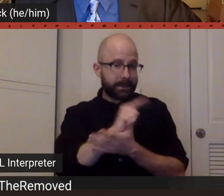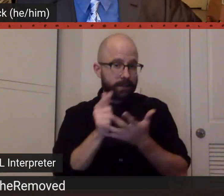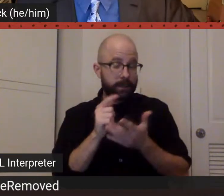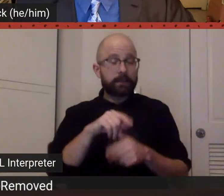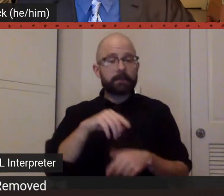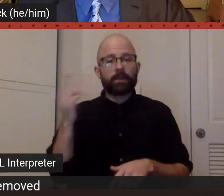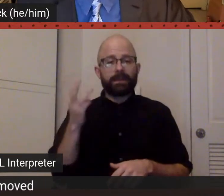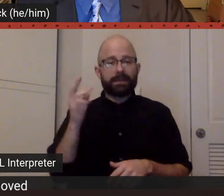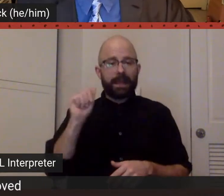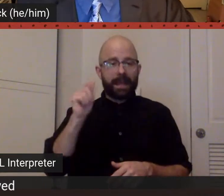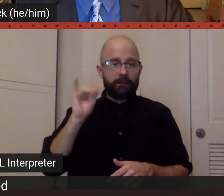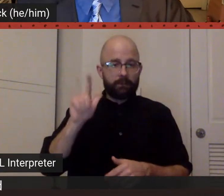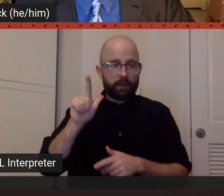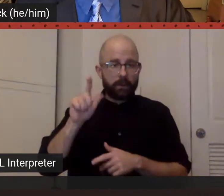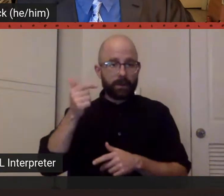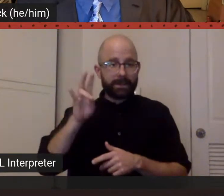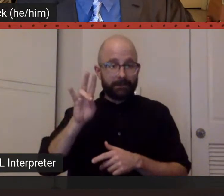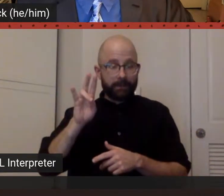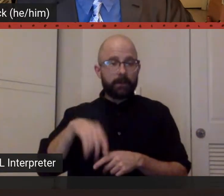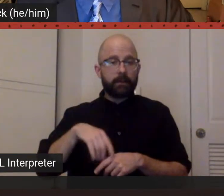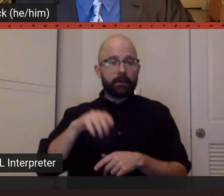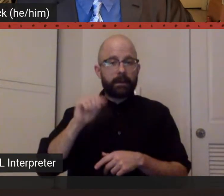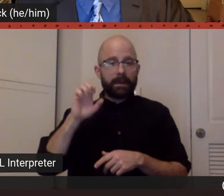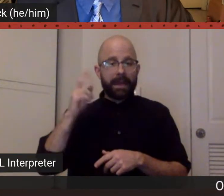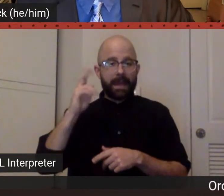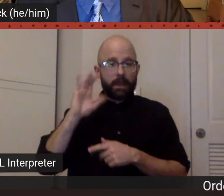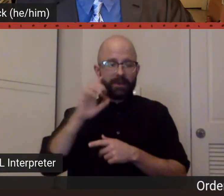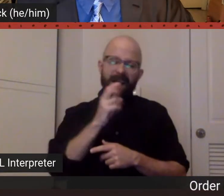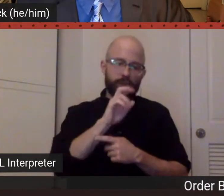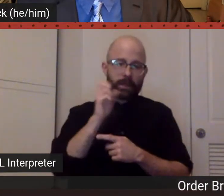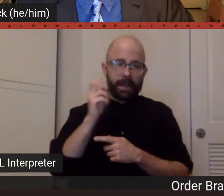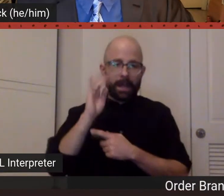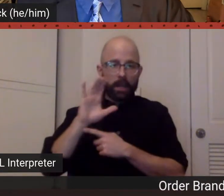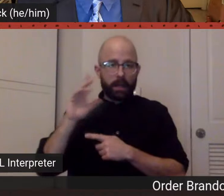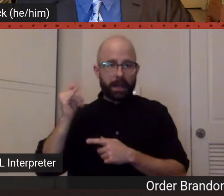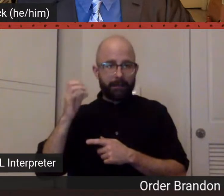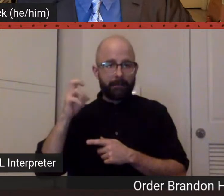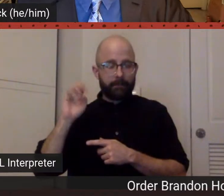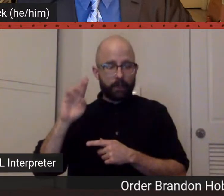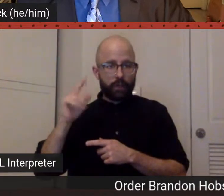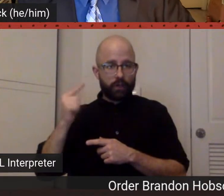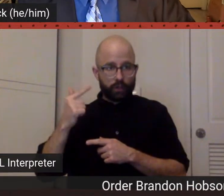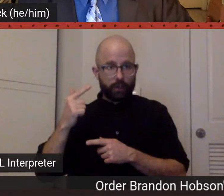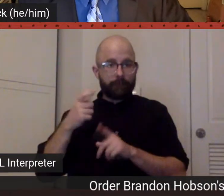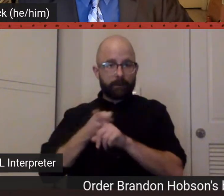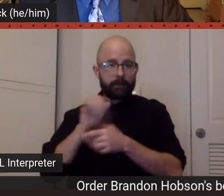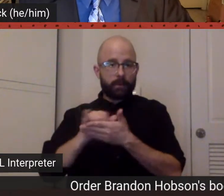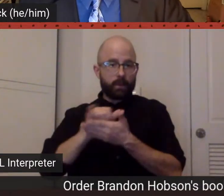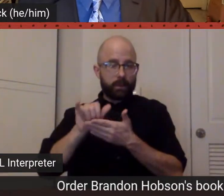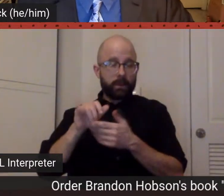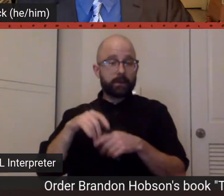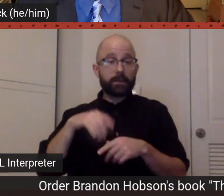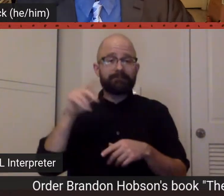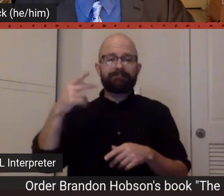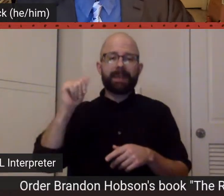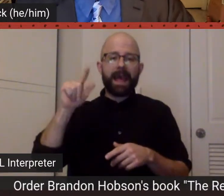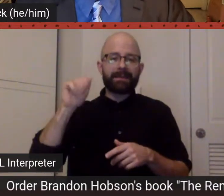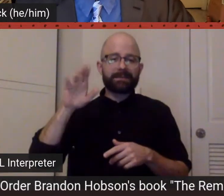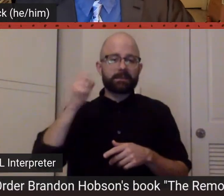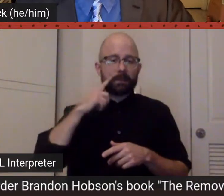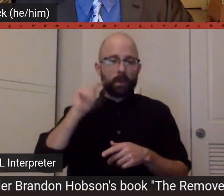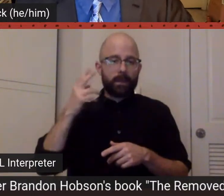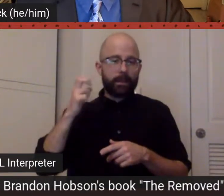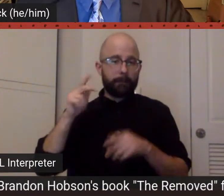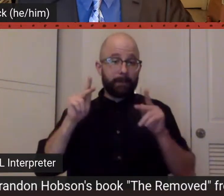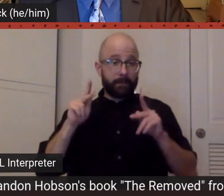April 27th. We'll be hosting Dr. Eric Kleinenberg from New York University. We'll be discussing his book, Palaces for the People. He puts forward